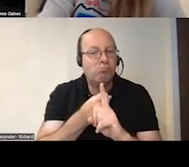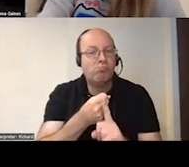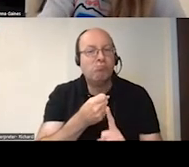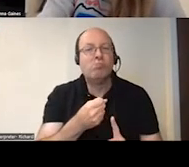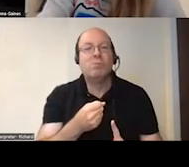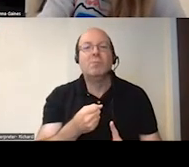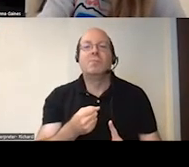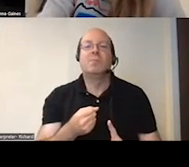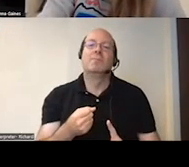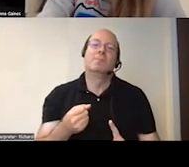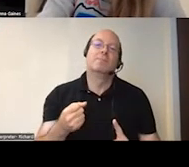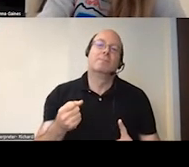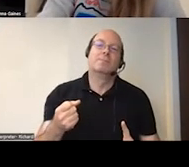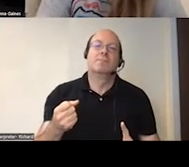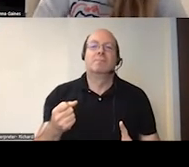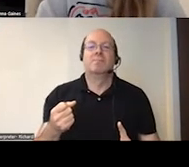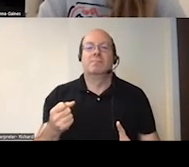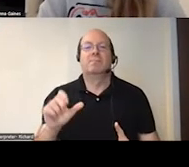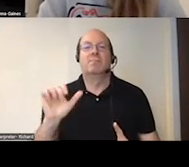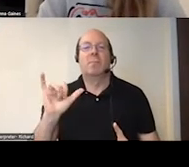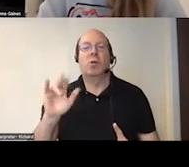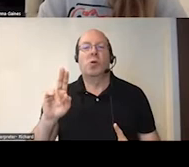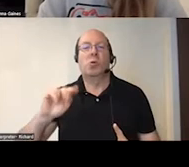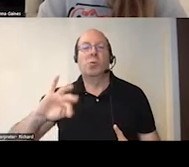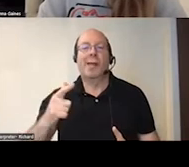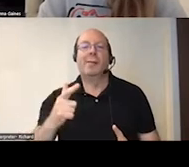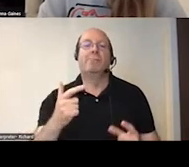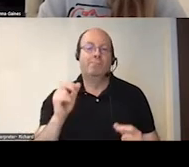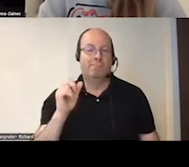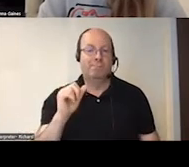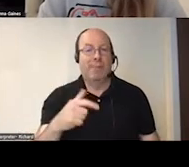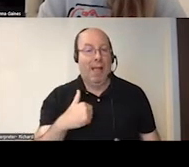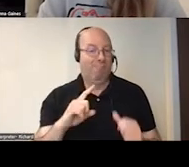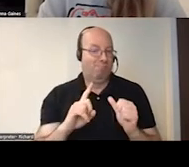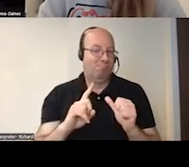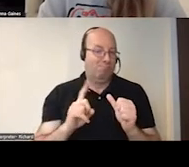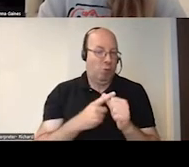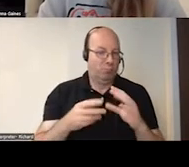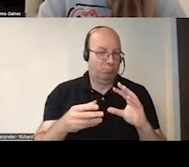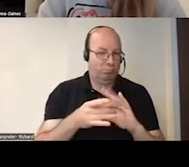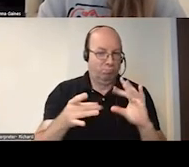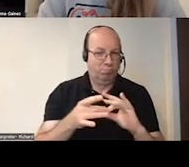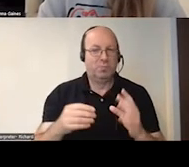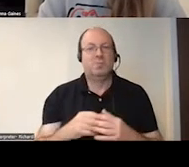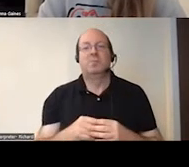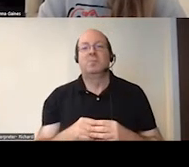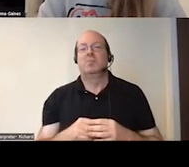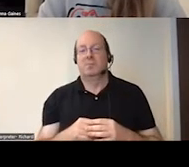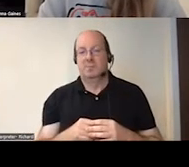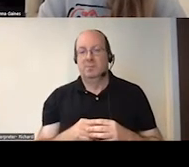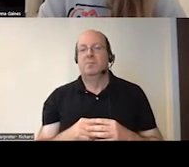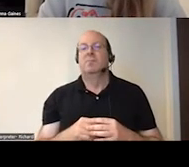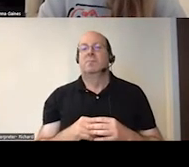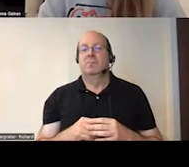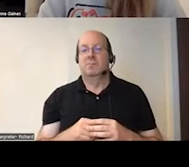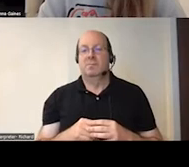I mean, I guess I can start. I think some of the bigger, I mean, it's the same. I saw